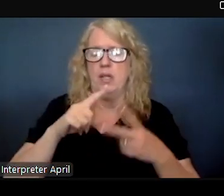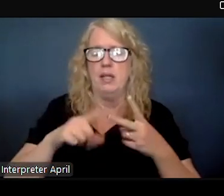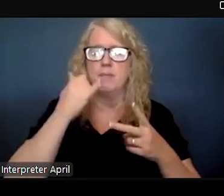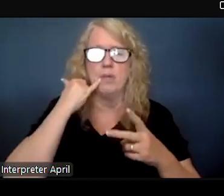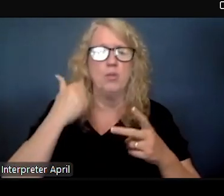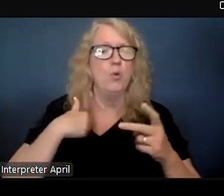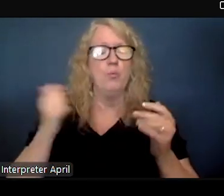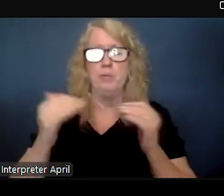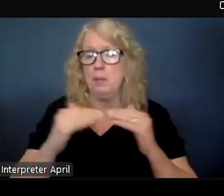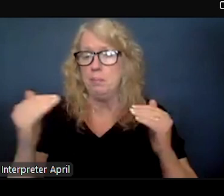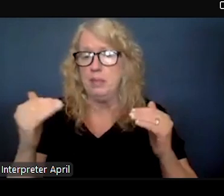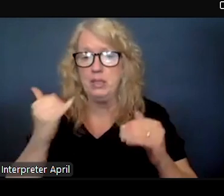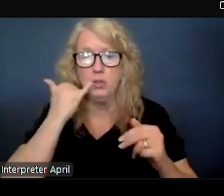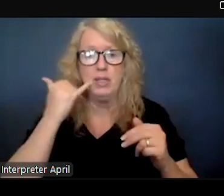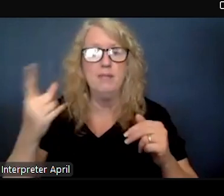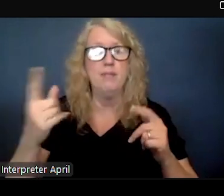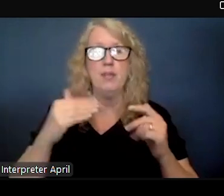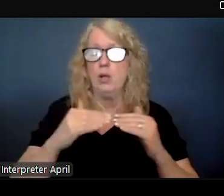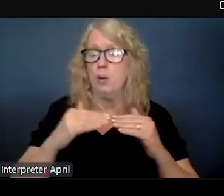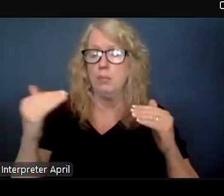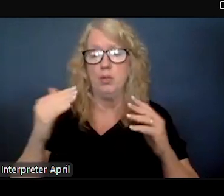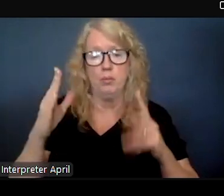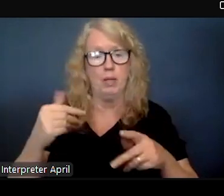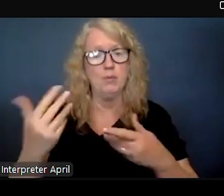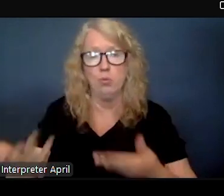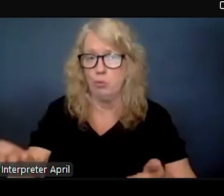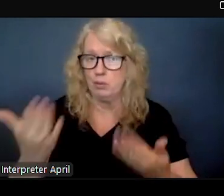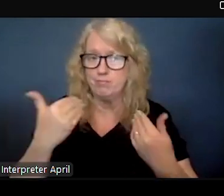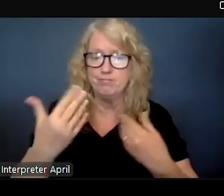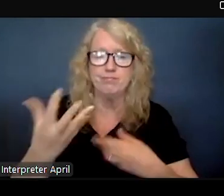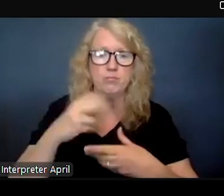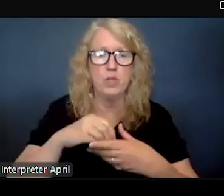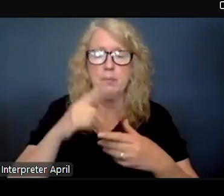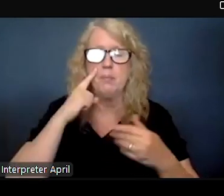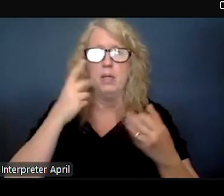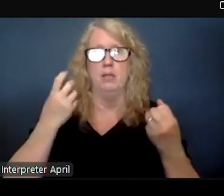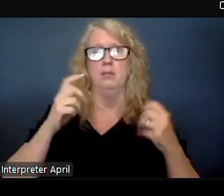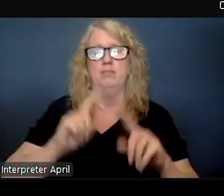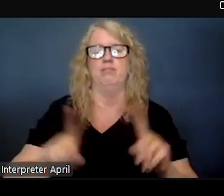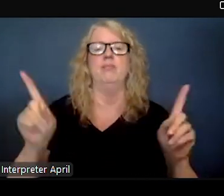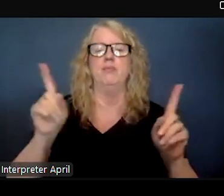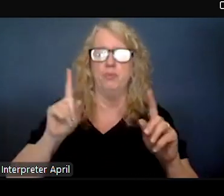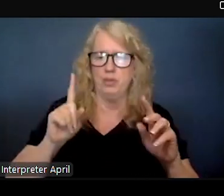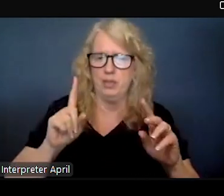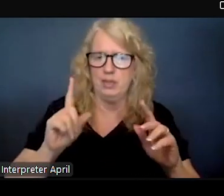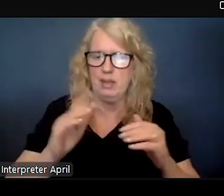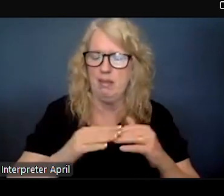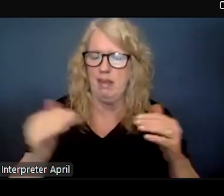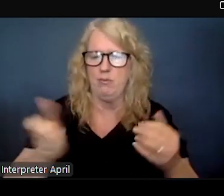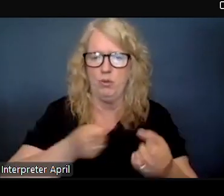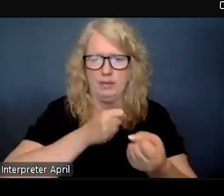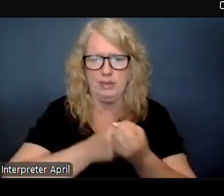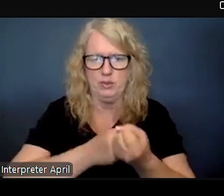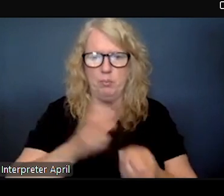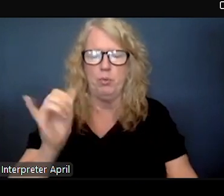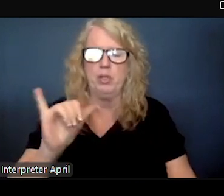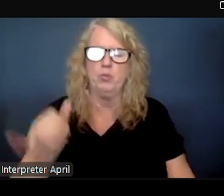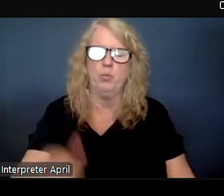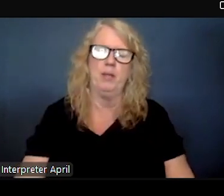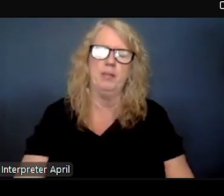team. So if someone identifies as a peer, we embrace that because they bring a whole different level of support as